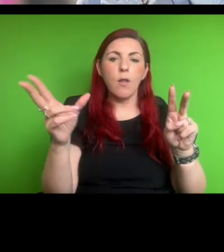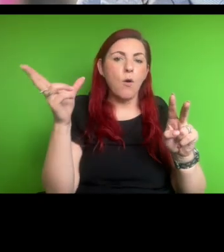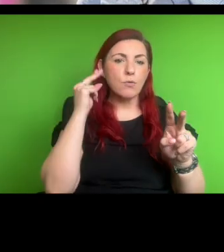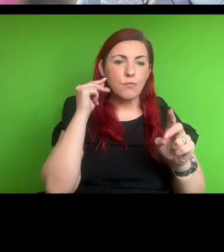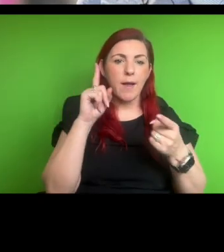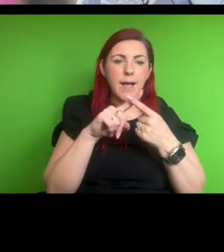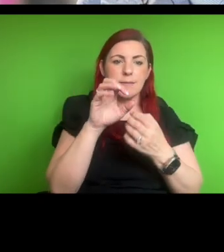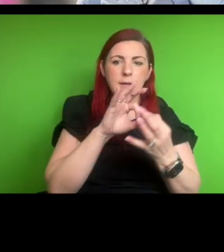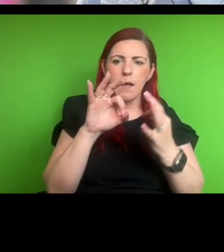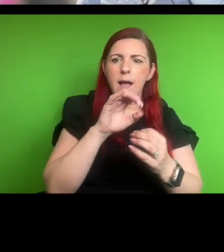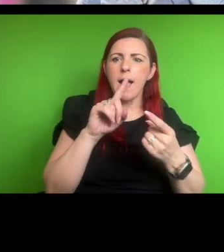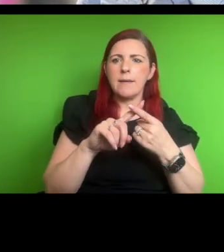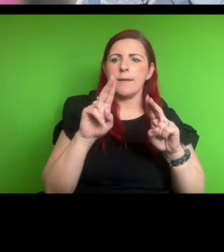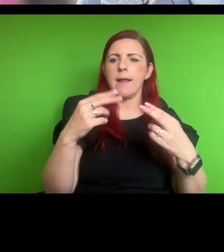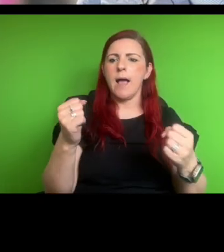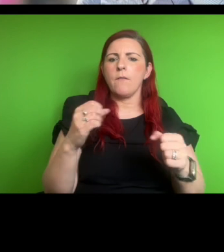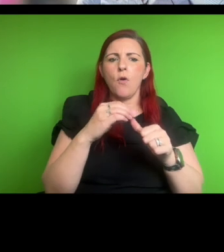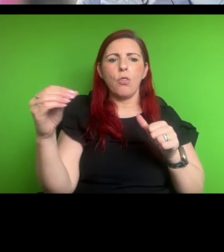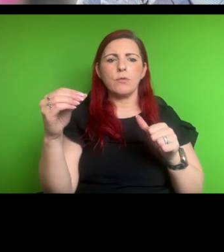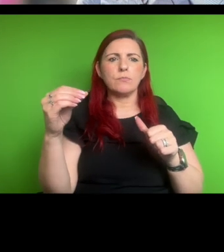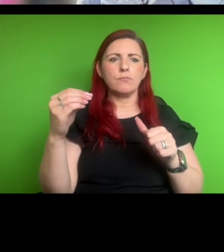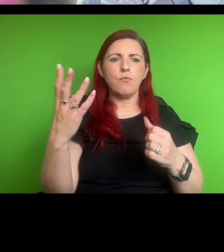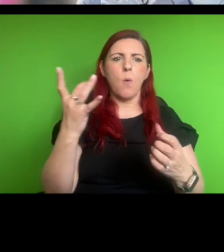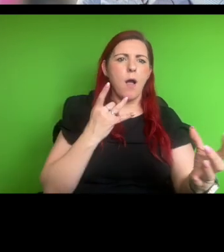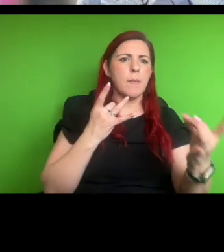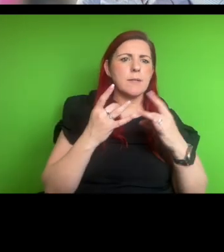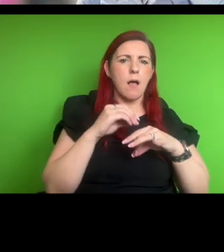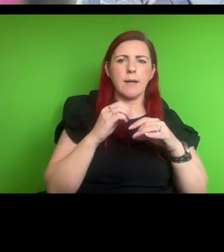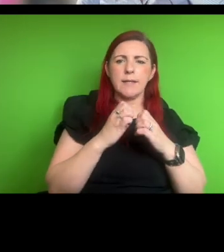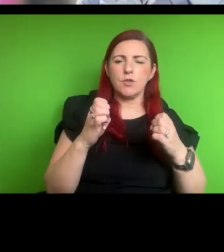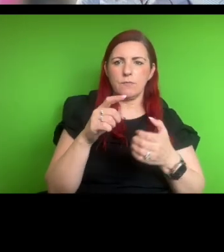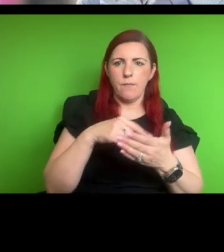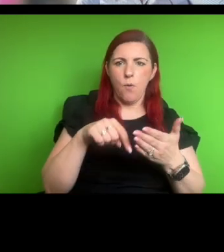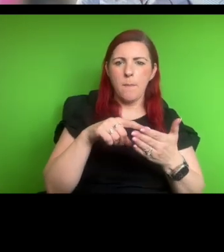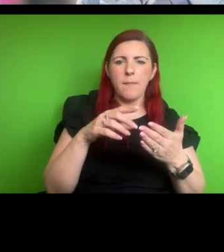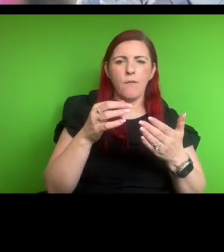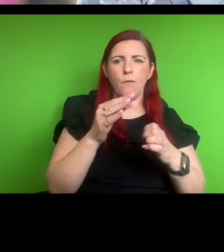requirements on each form of visual, auditory, and tactile.